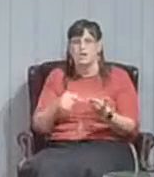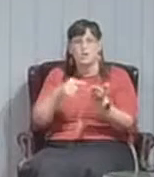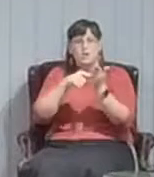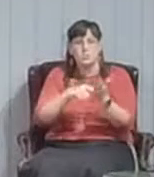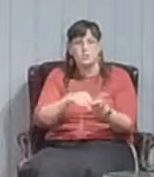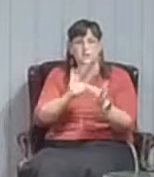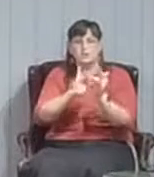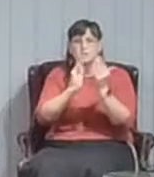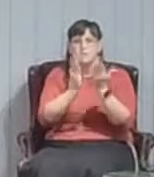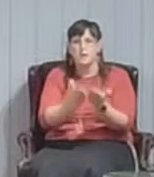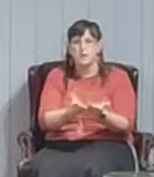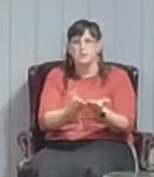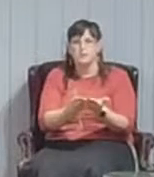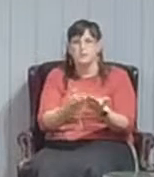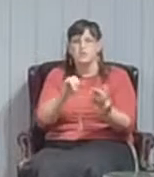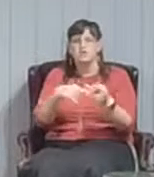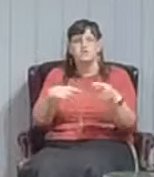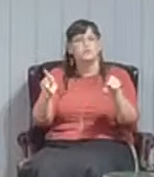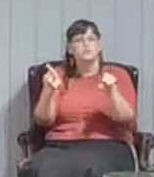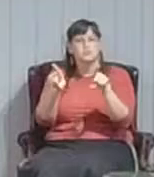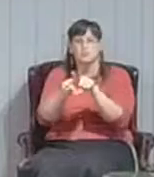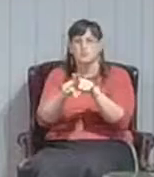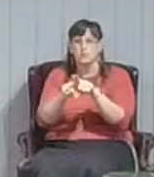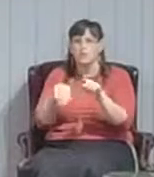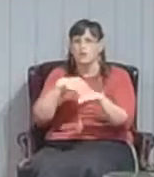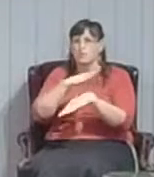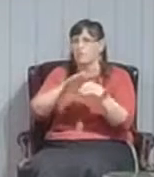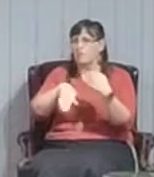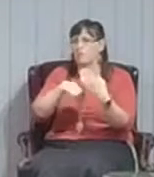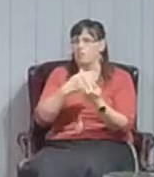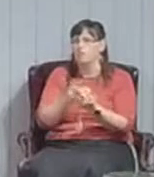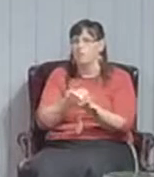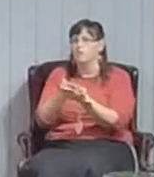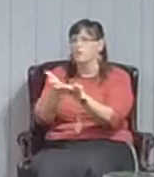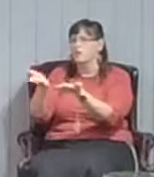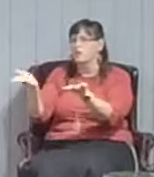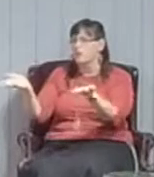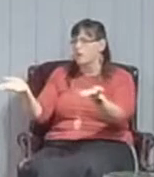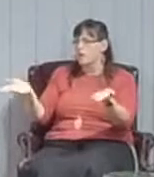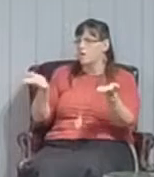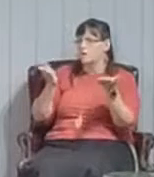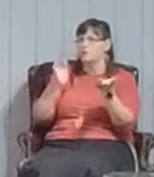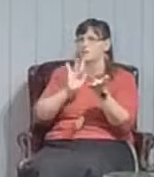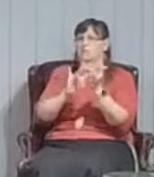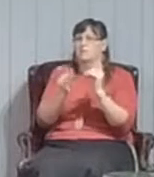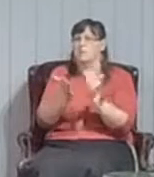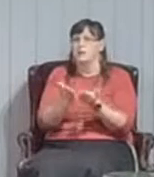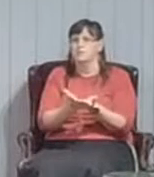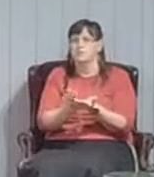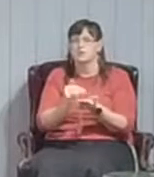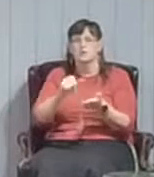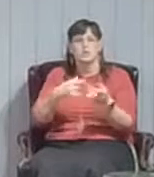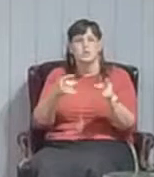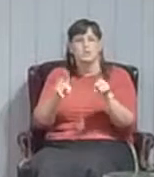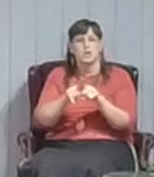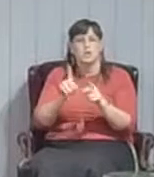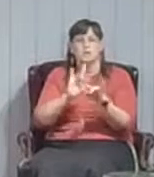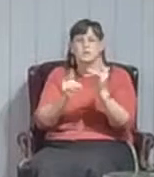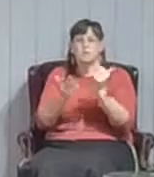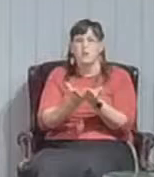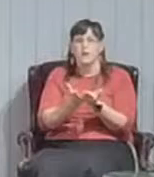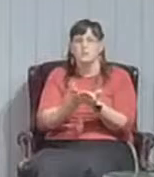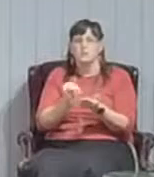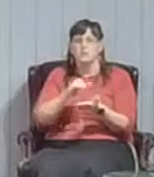is just like everyone else's Bible. It's just like the Bible that the Catholic